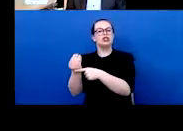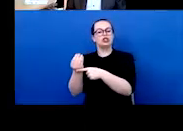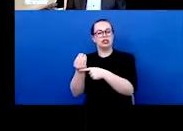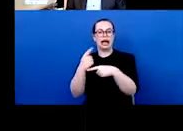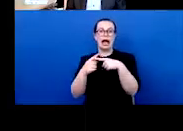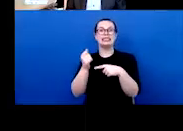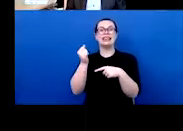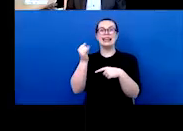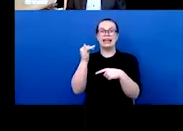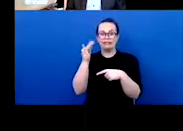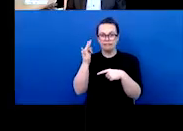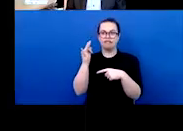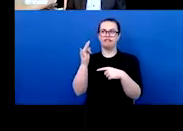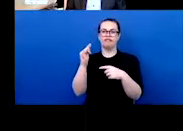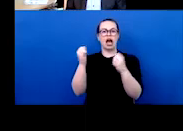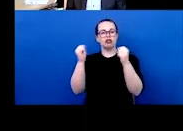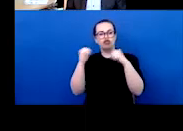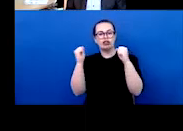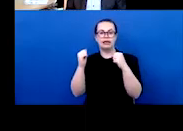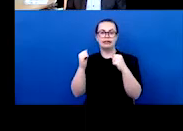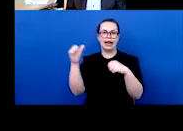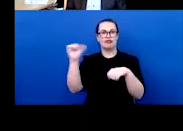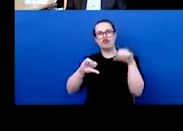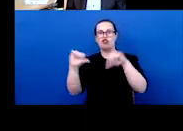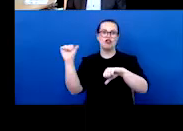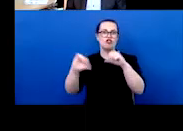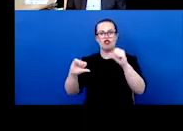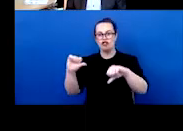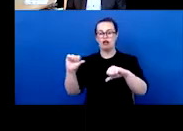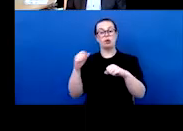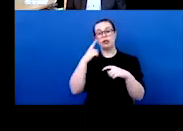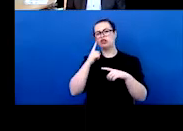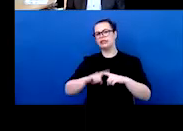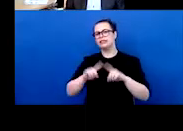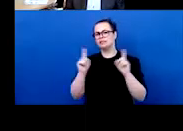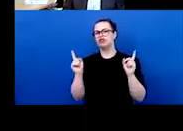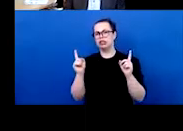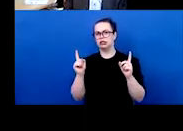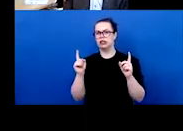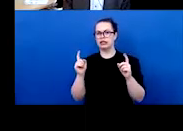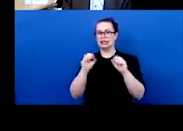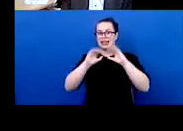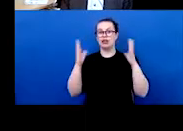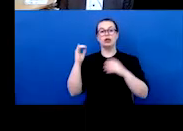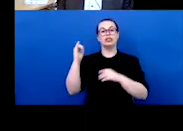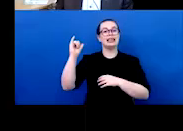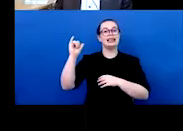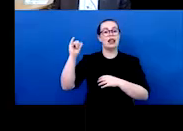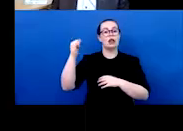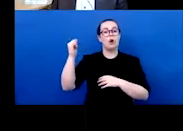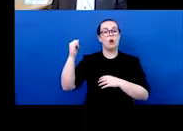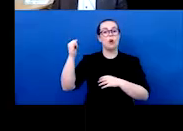in NPs. And we found a different effects, in this case, an anterior positivity. So yellow color here in the heat map